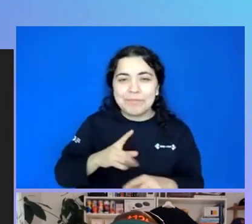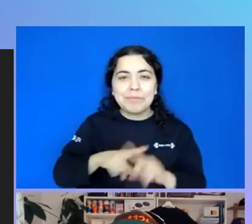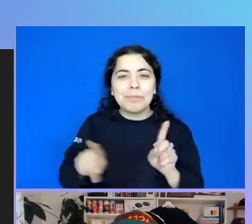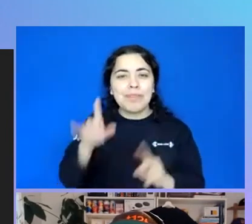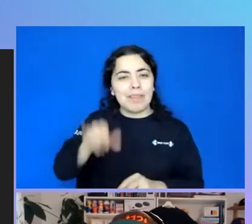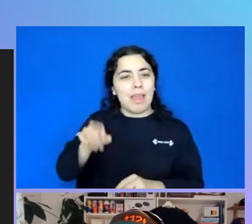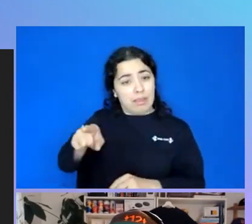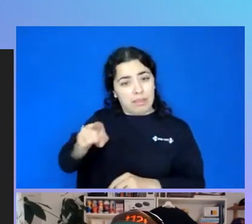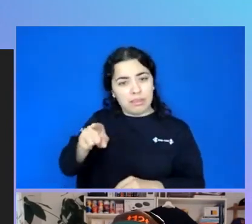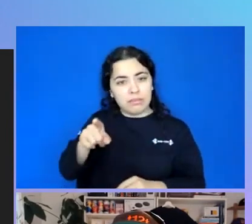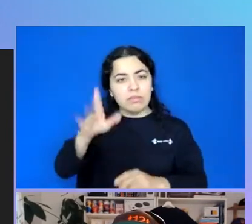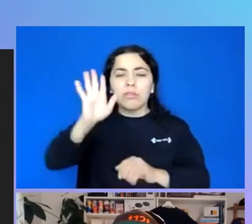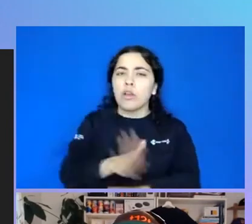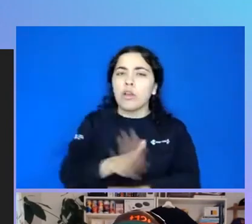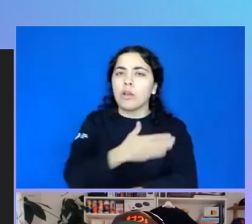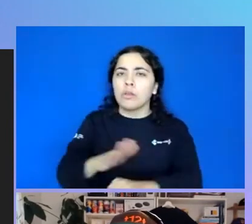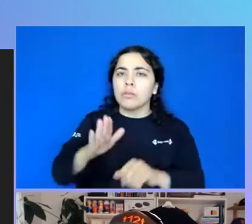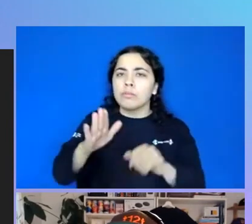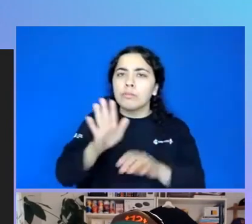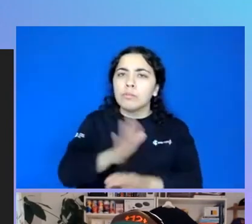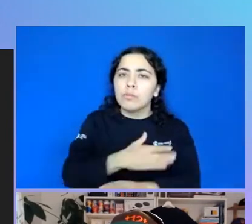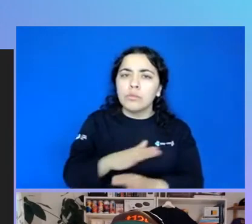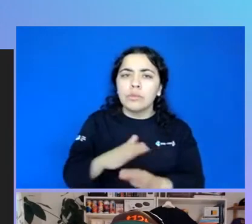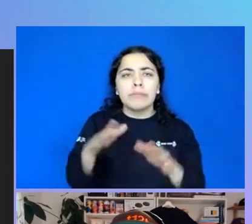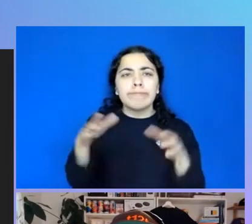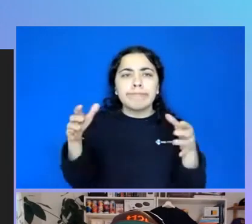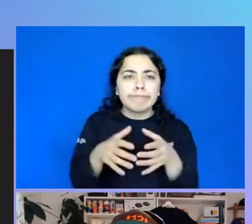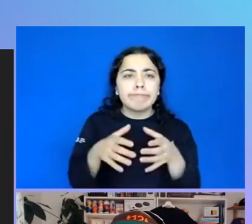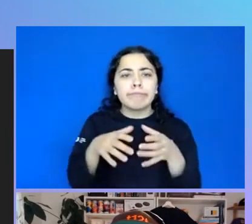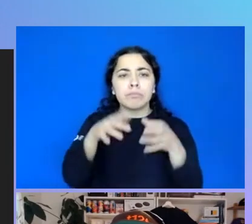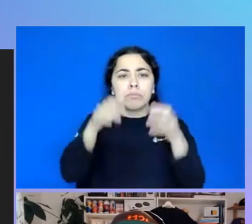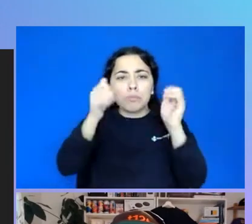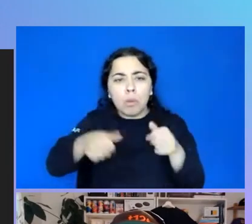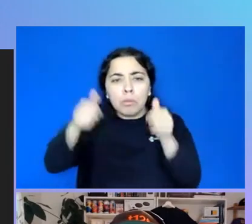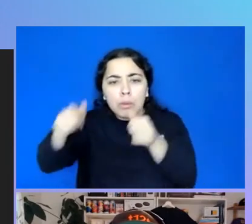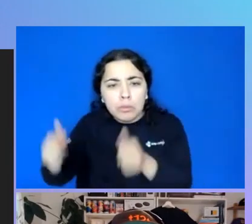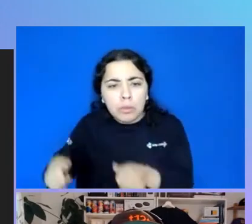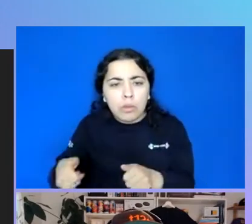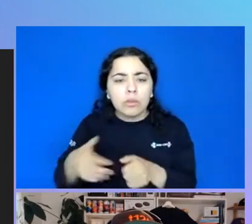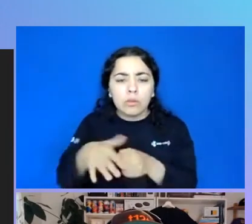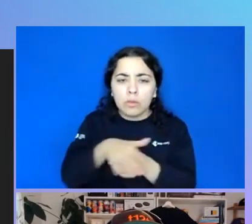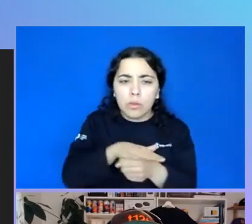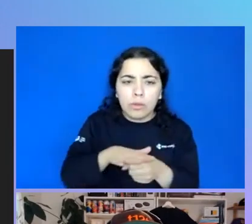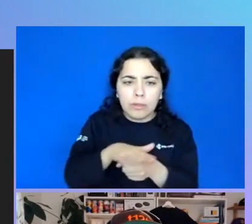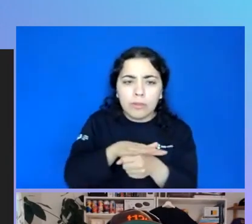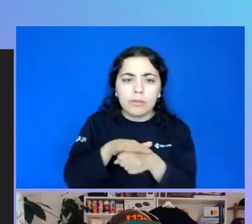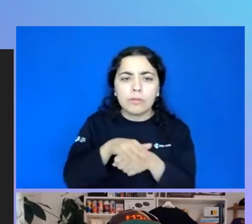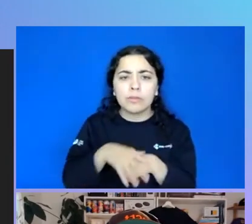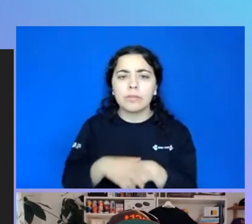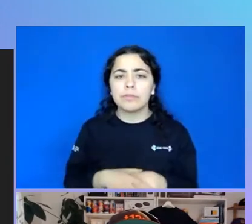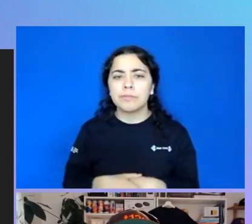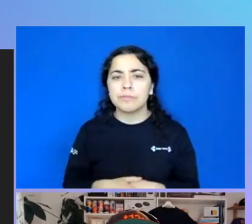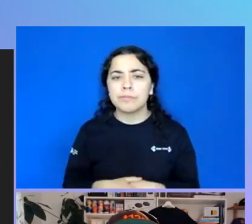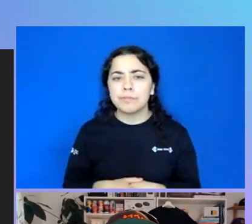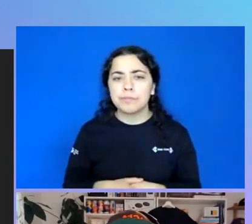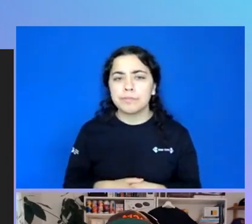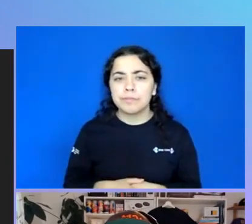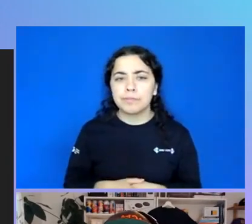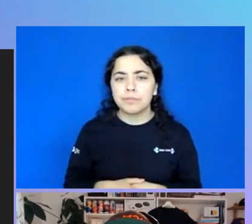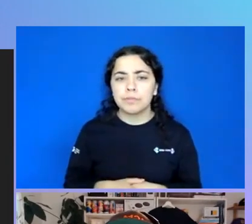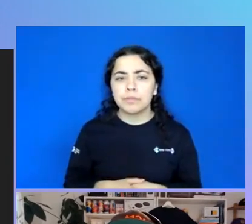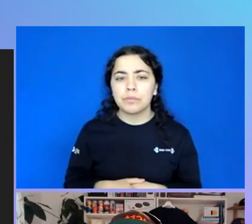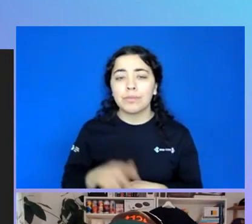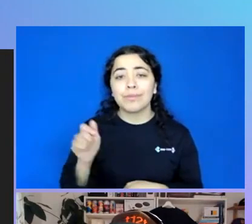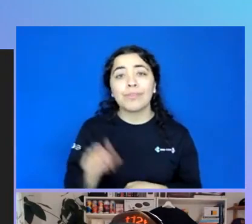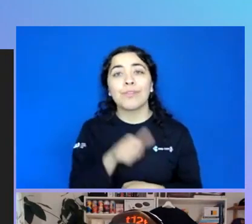concert posters with location, date, and band name and call to actions to buy tickets. And I got